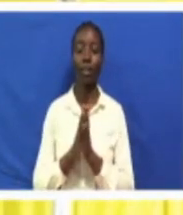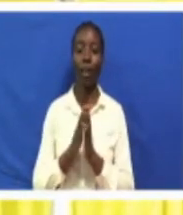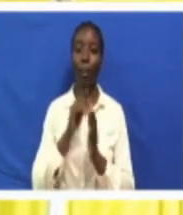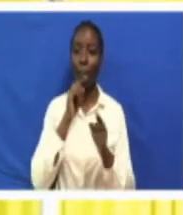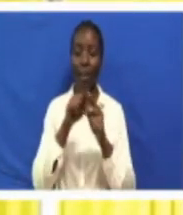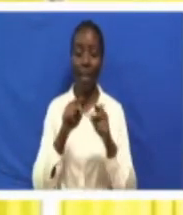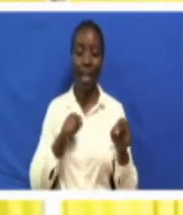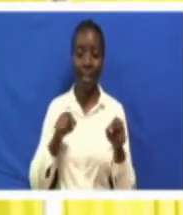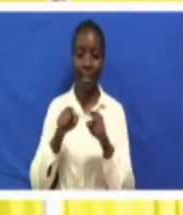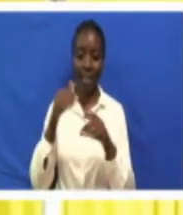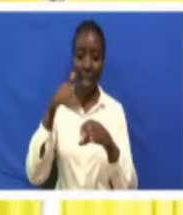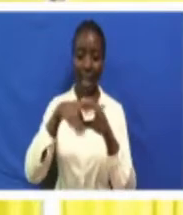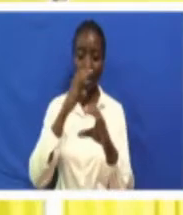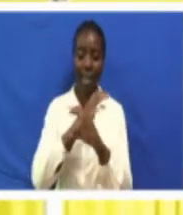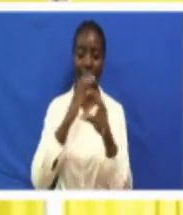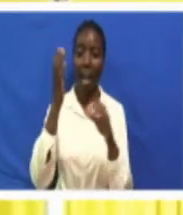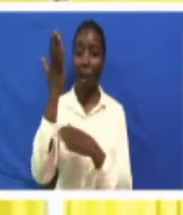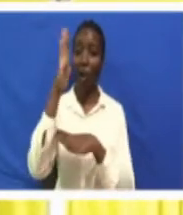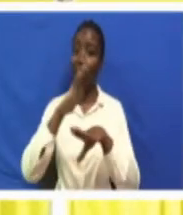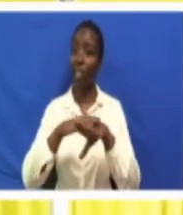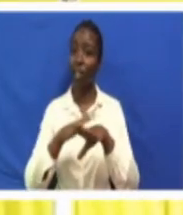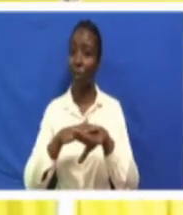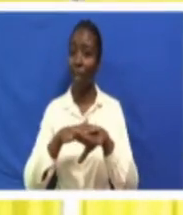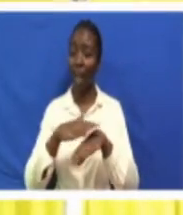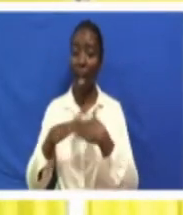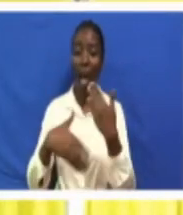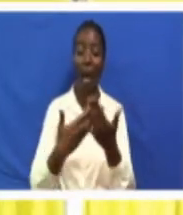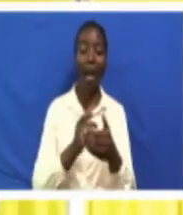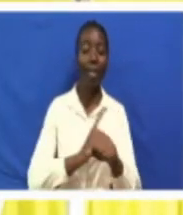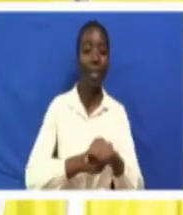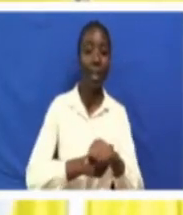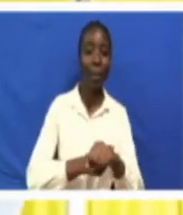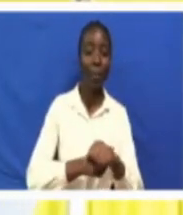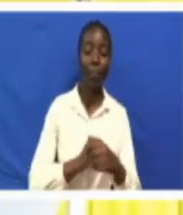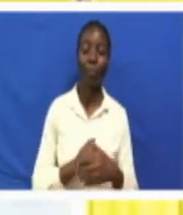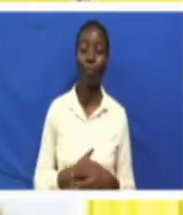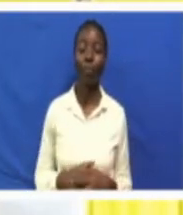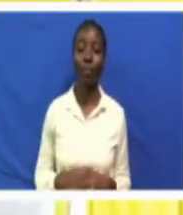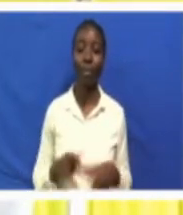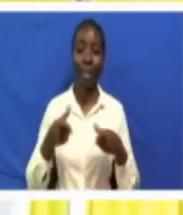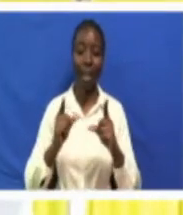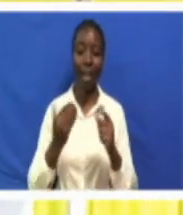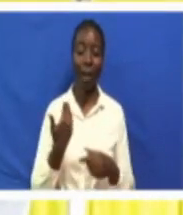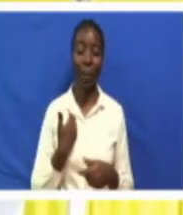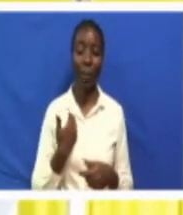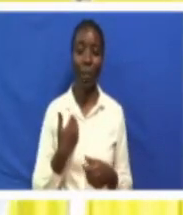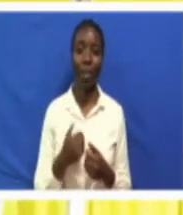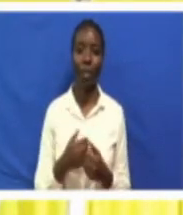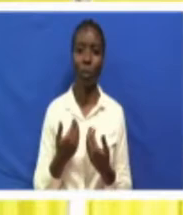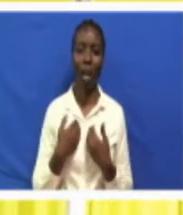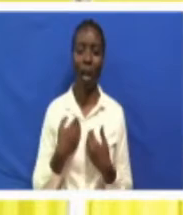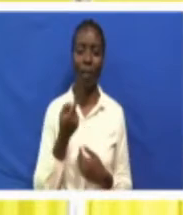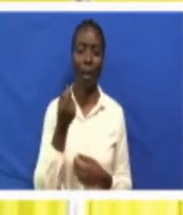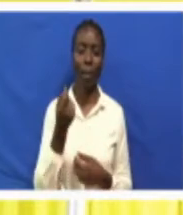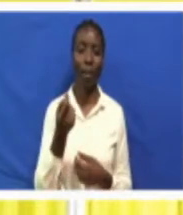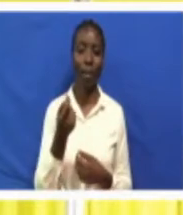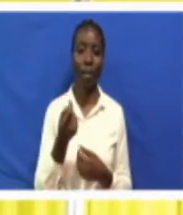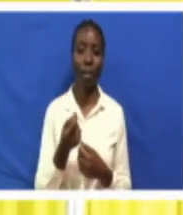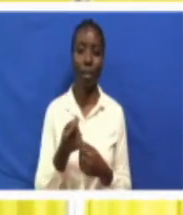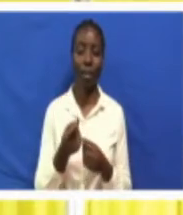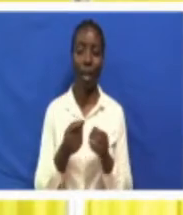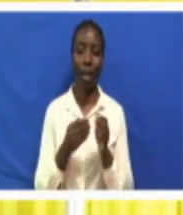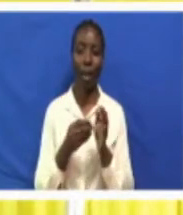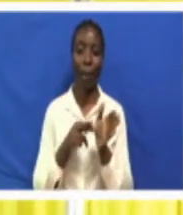God is good and all that time allow me to make a brief